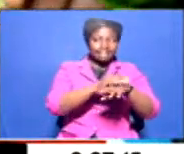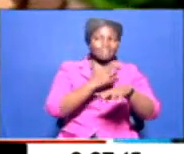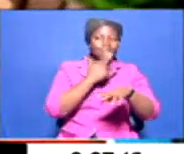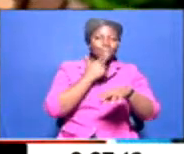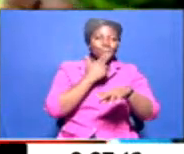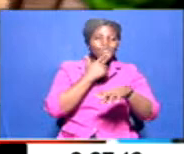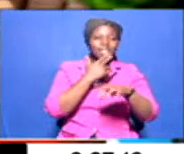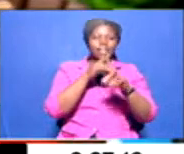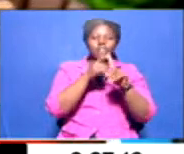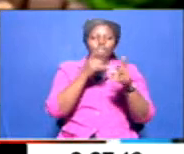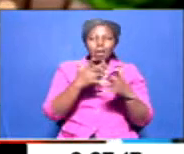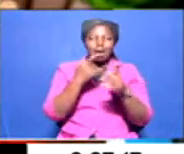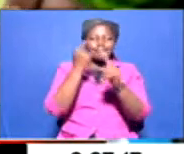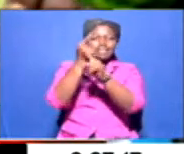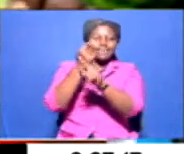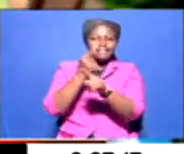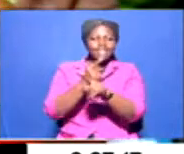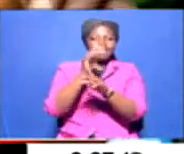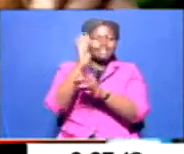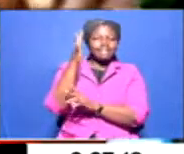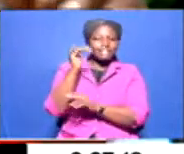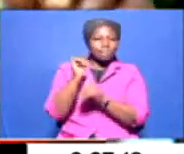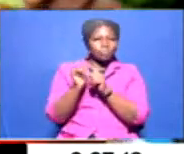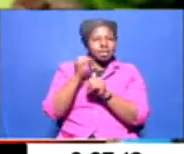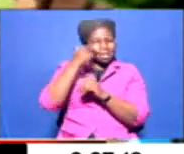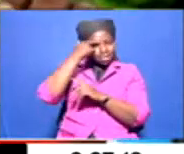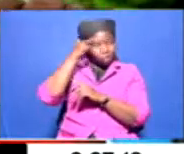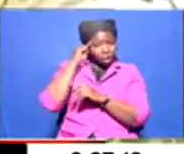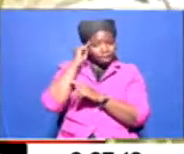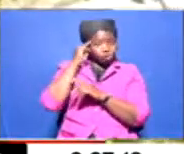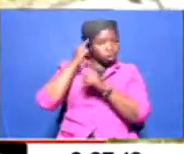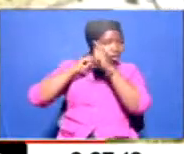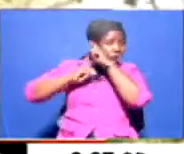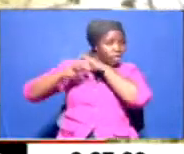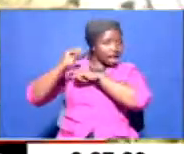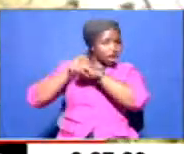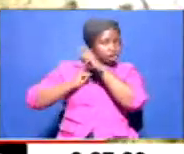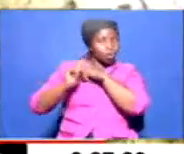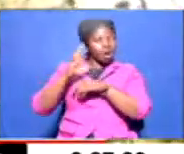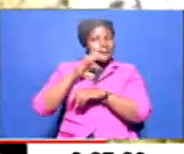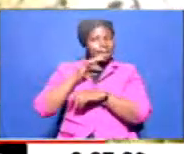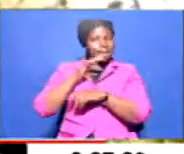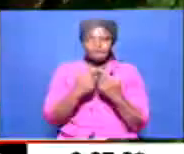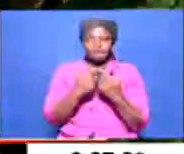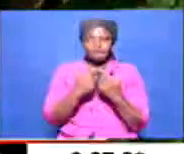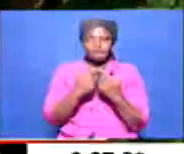tofauti ambayo ni very indigenous na ambayo ni very medicinal.